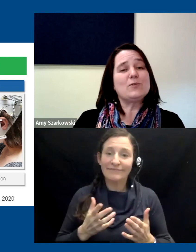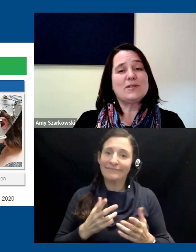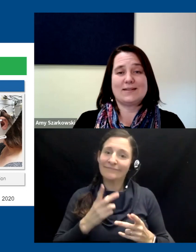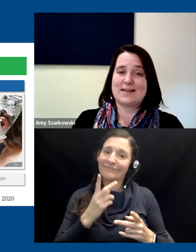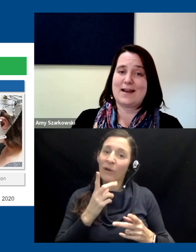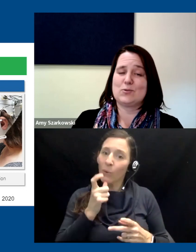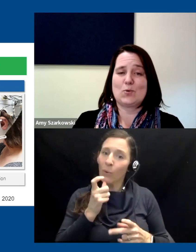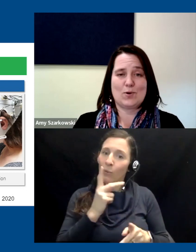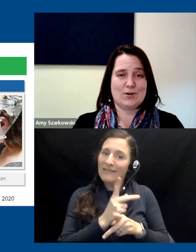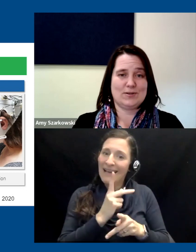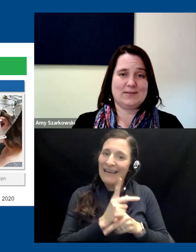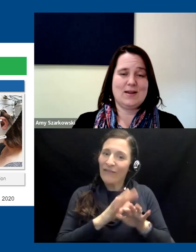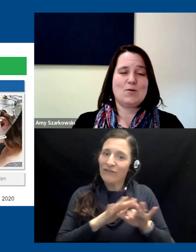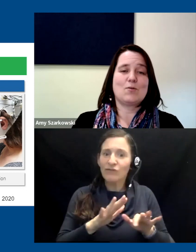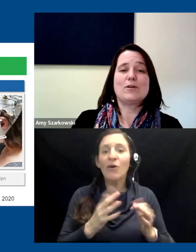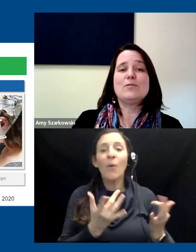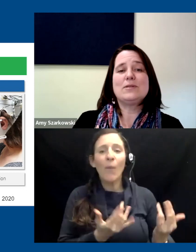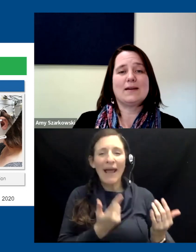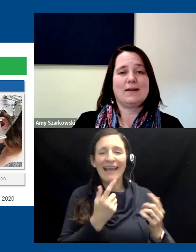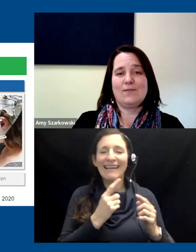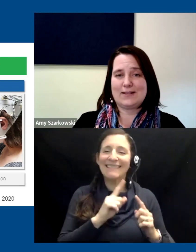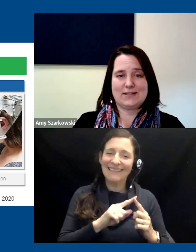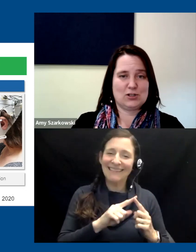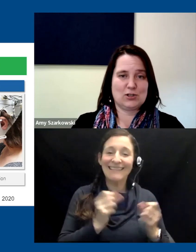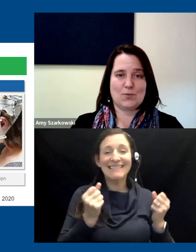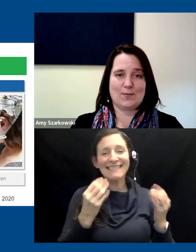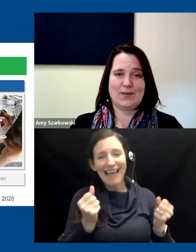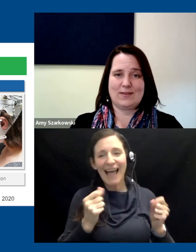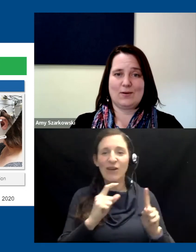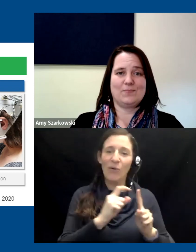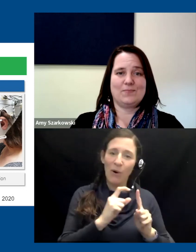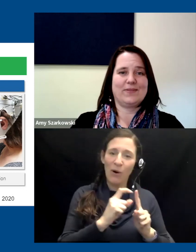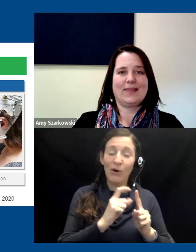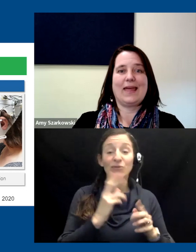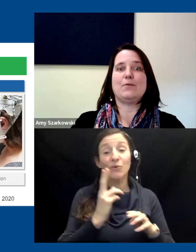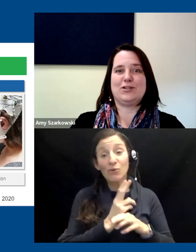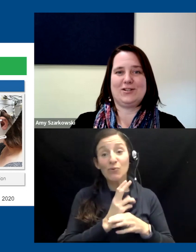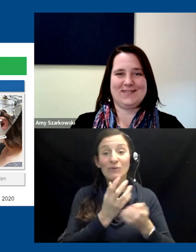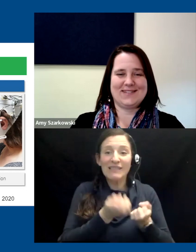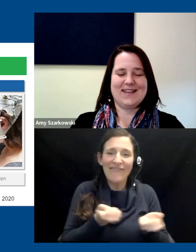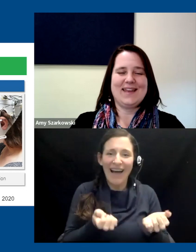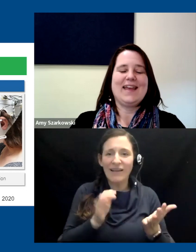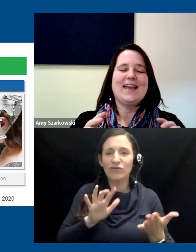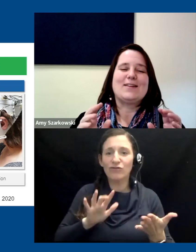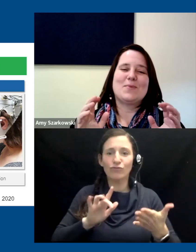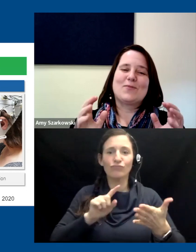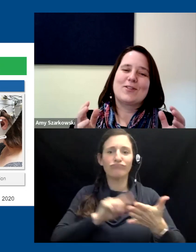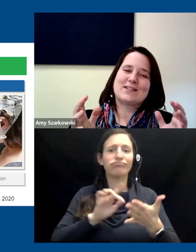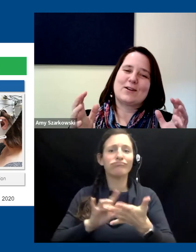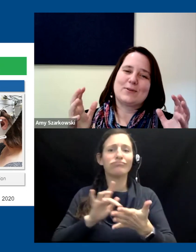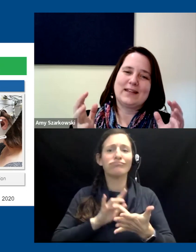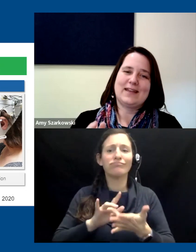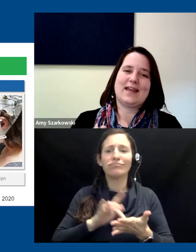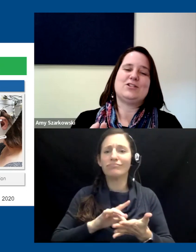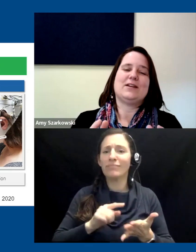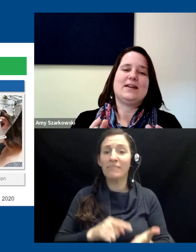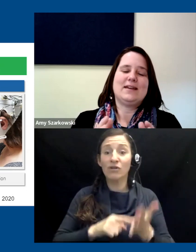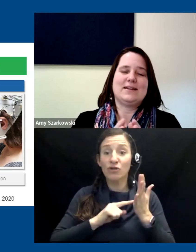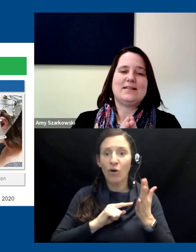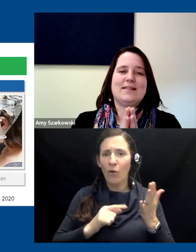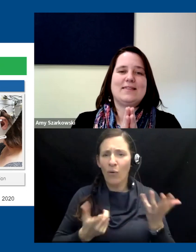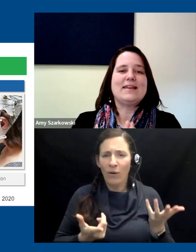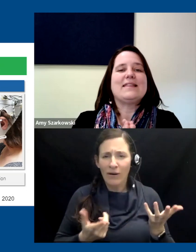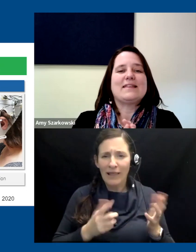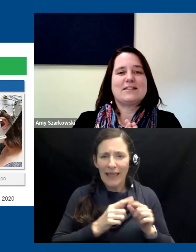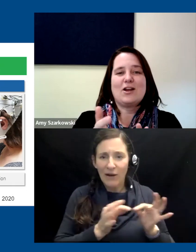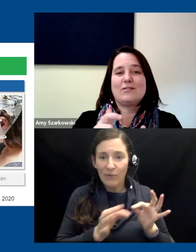is producing signs or words or using a device to show what their language is before they start really engaging